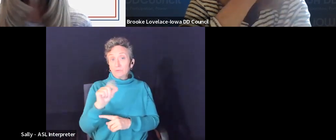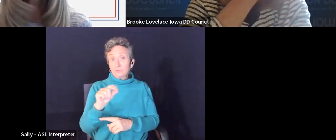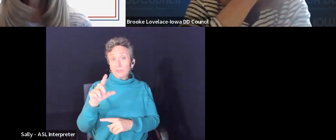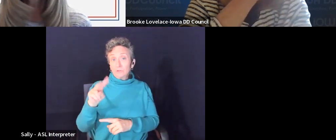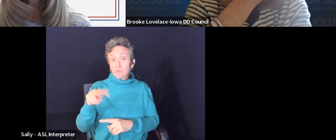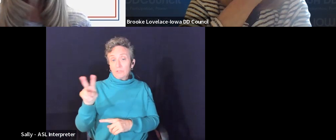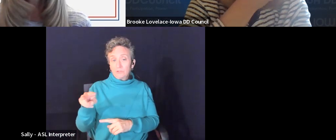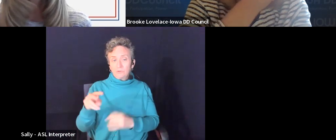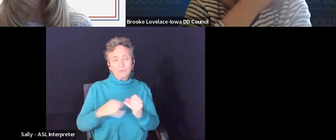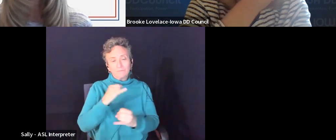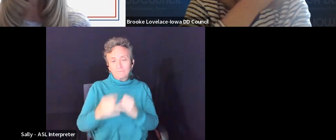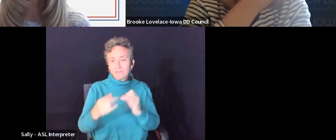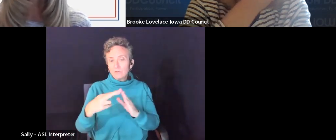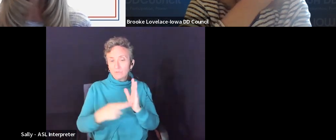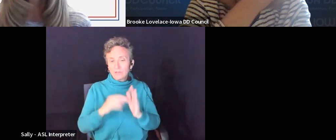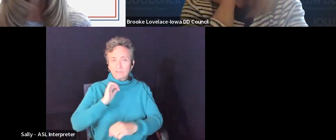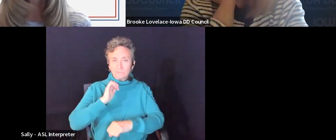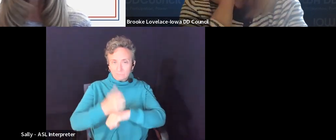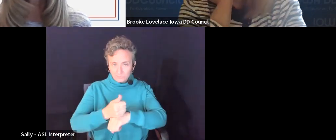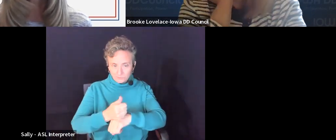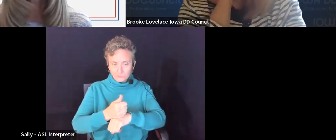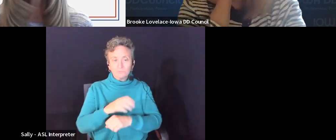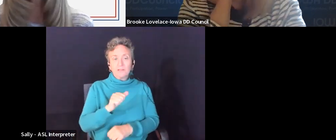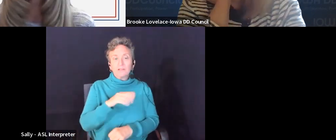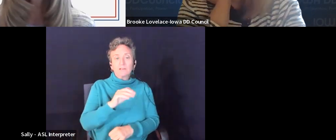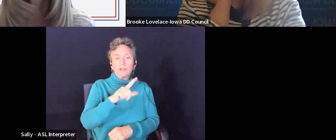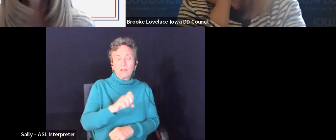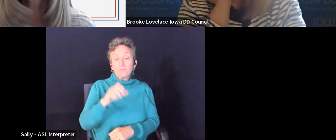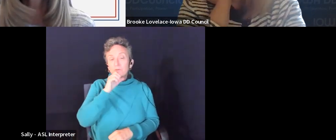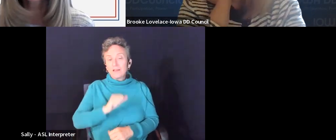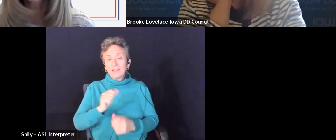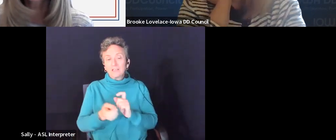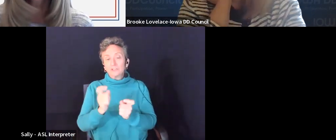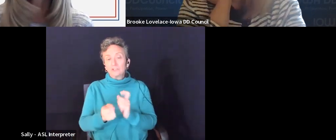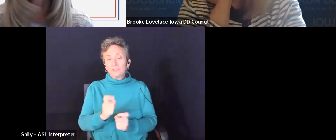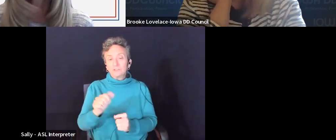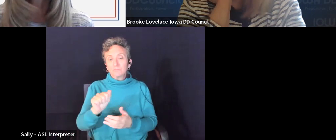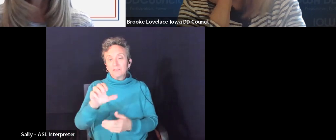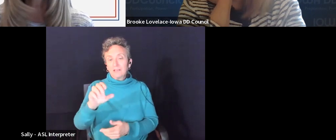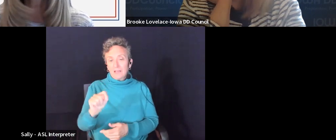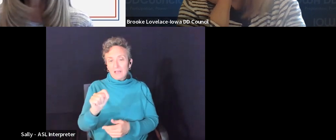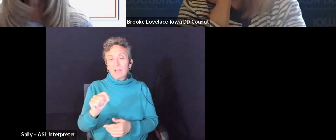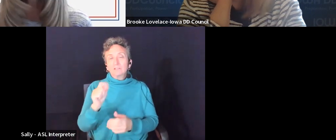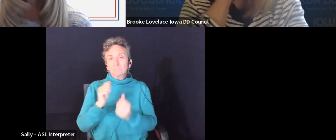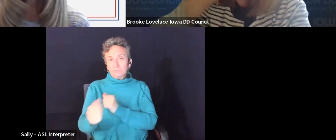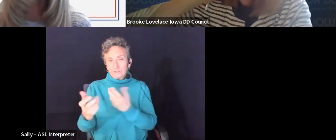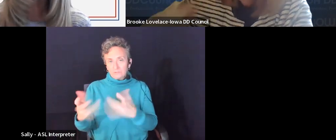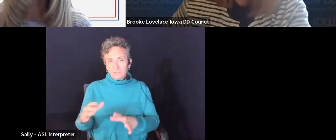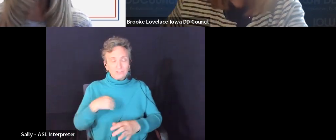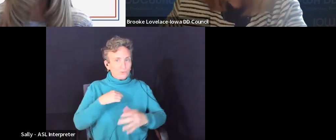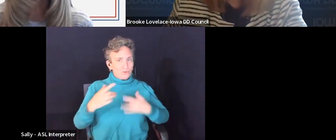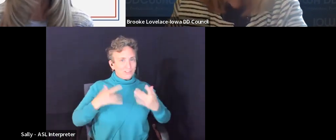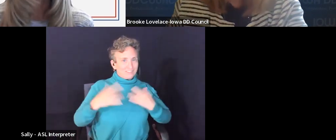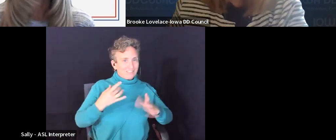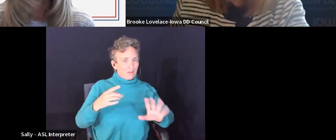were implemented and the ABLE Age Adjustment Act was passed. I'm going to tell you why we're so excited about the ABLE Age Adjustment in a